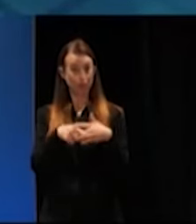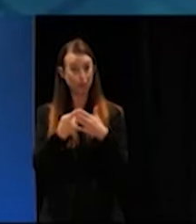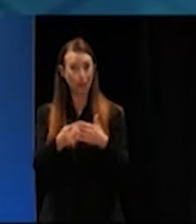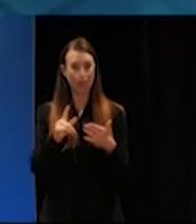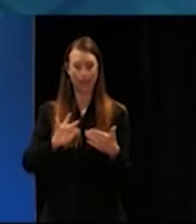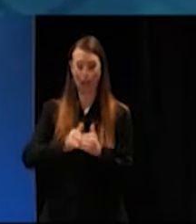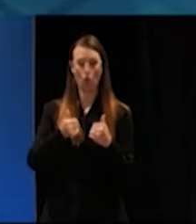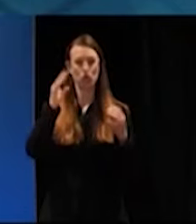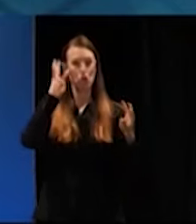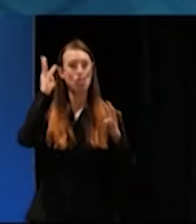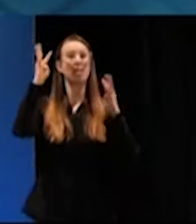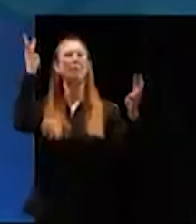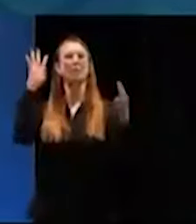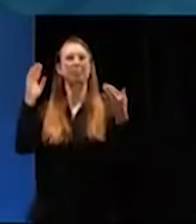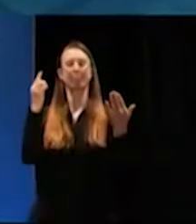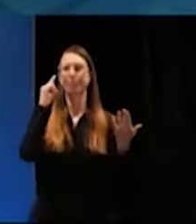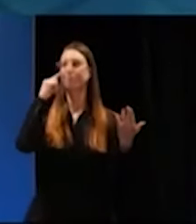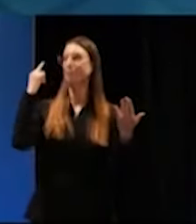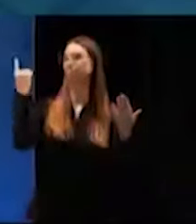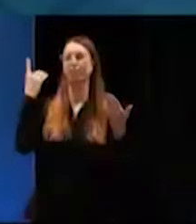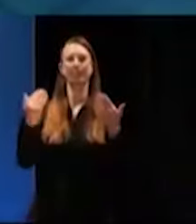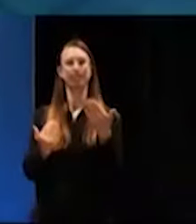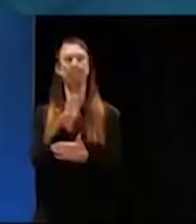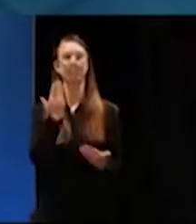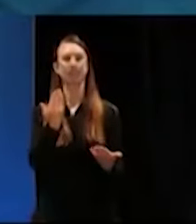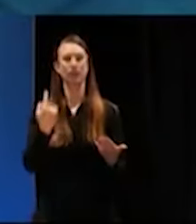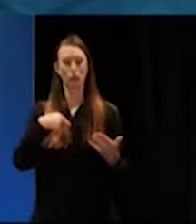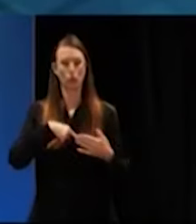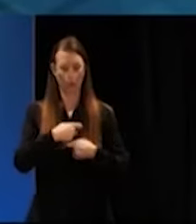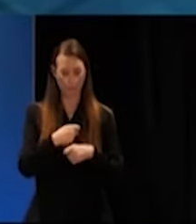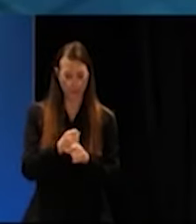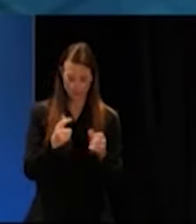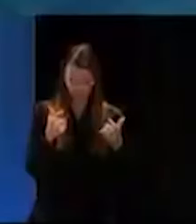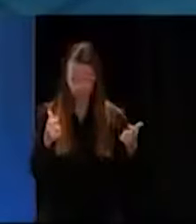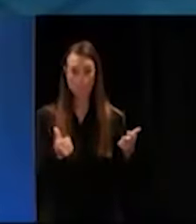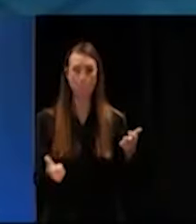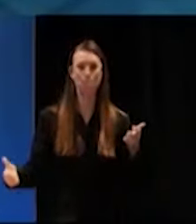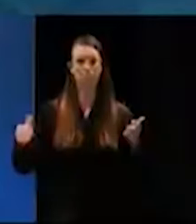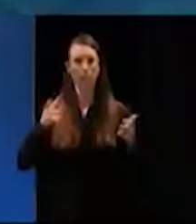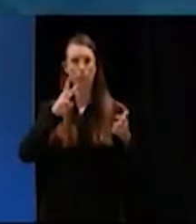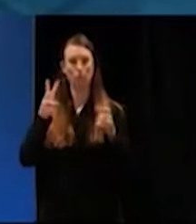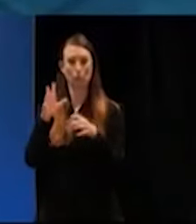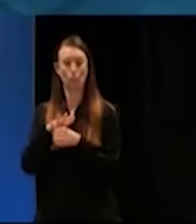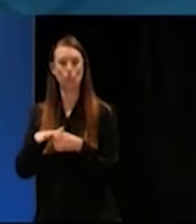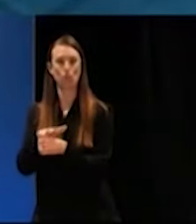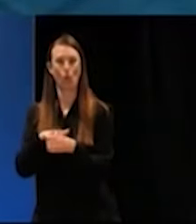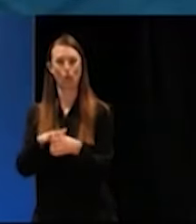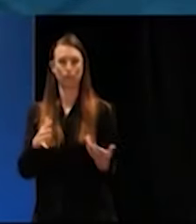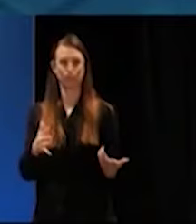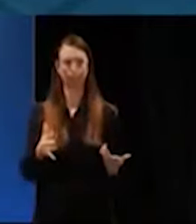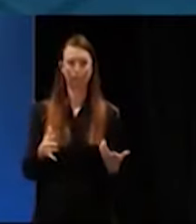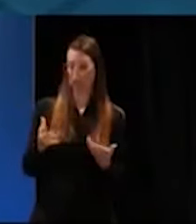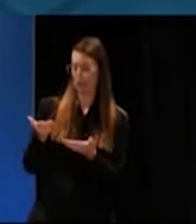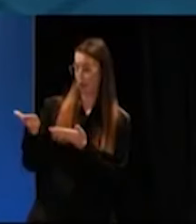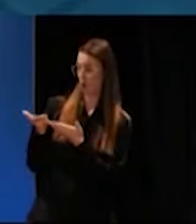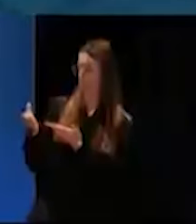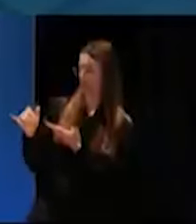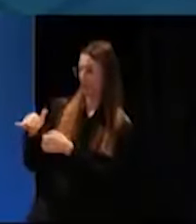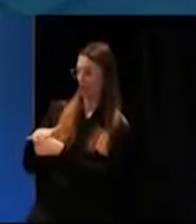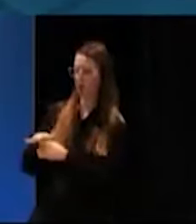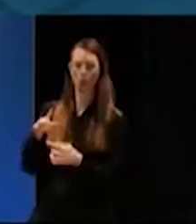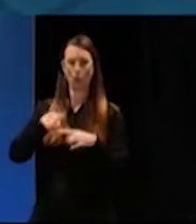innovate. And we're also creating the largest port in the nation dedicated to servicing the offshore wind industry. And if you can't just say all of a sudden wake up and they're there,